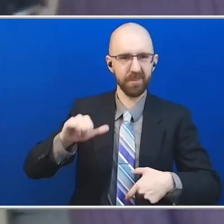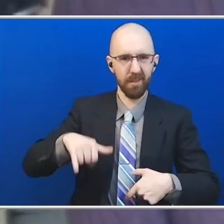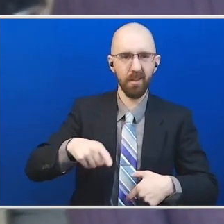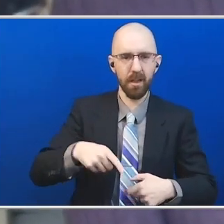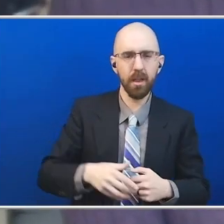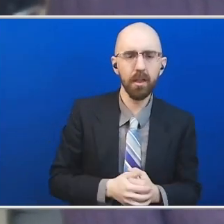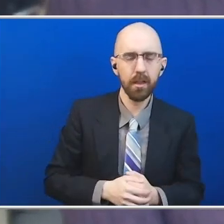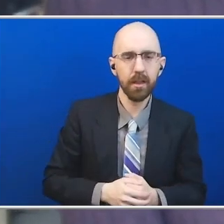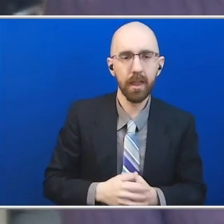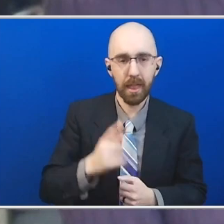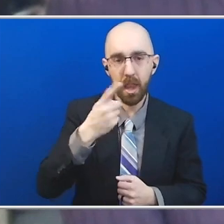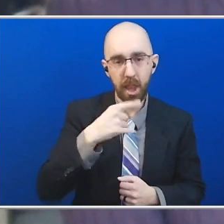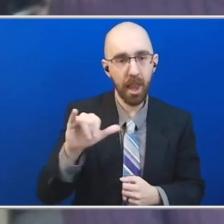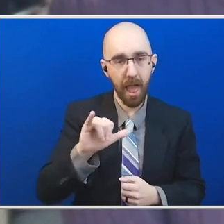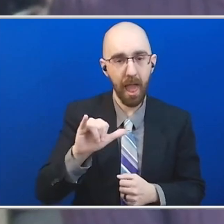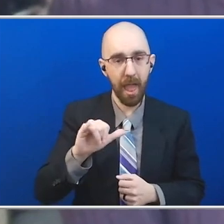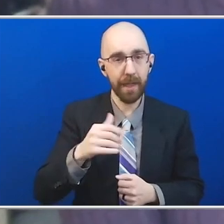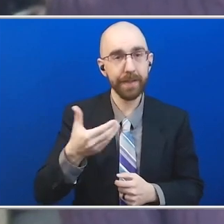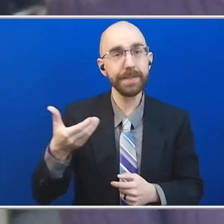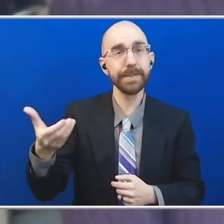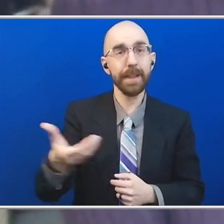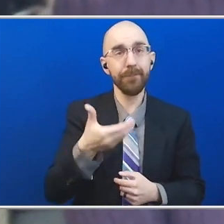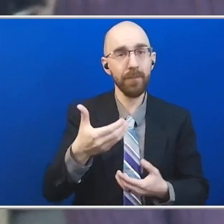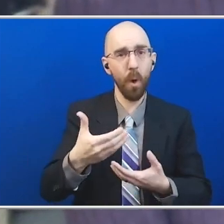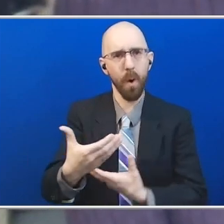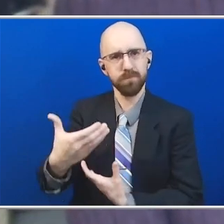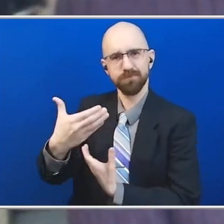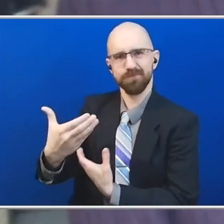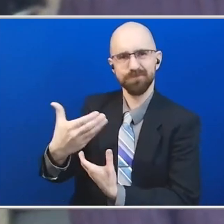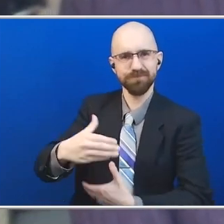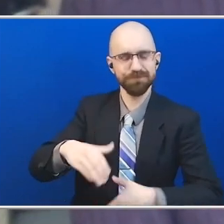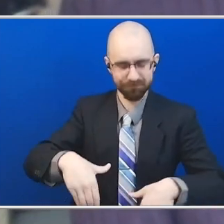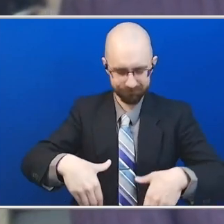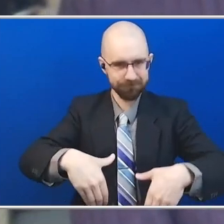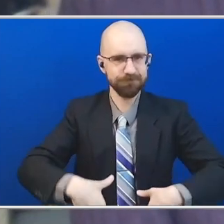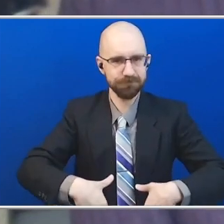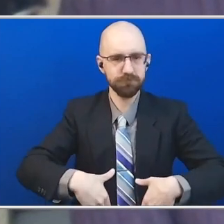like a big cell phone, and it has